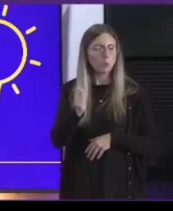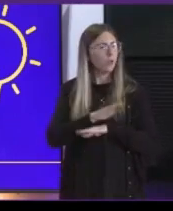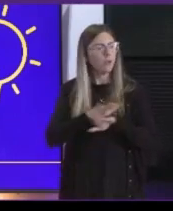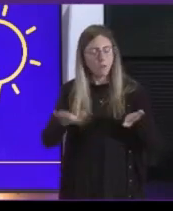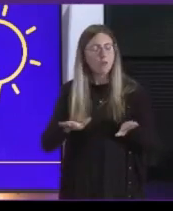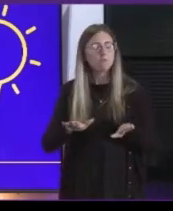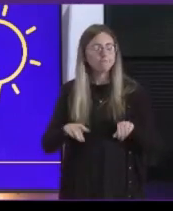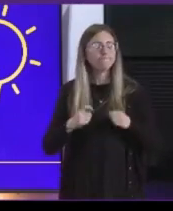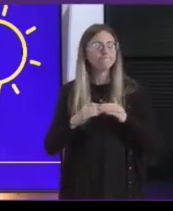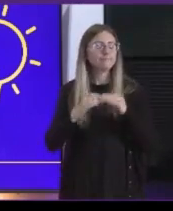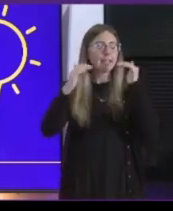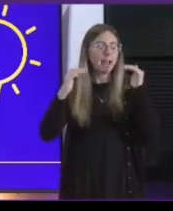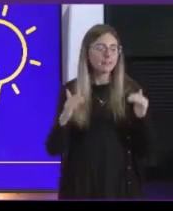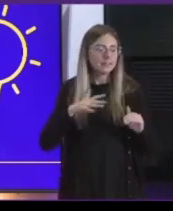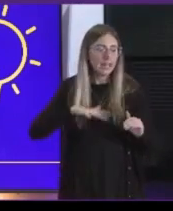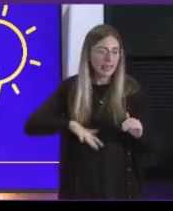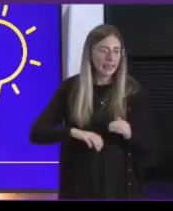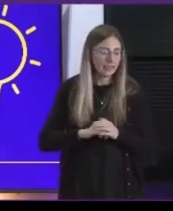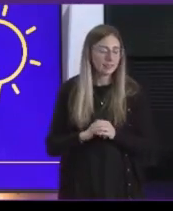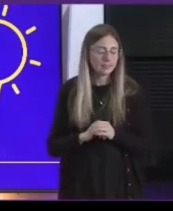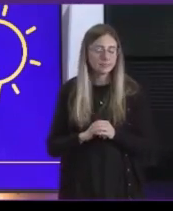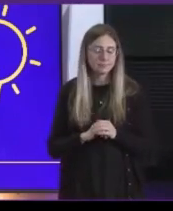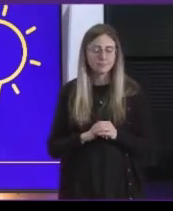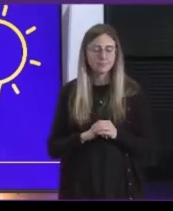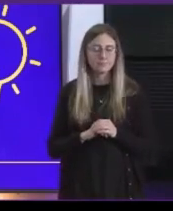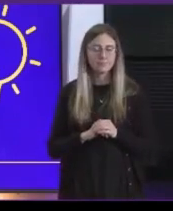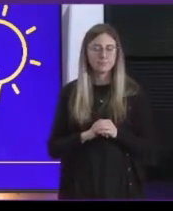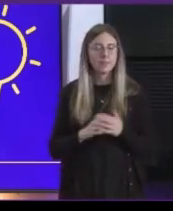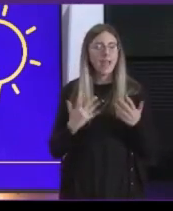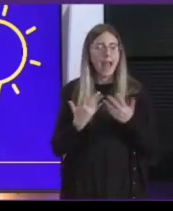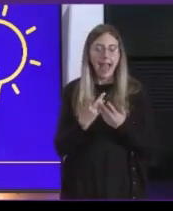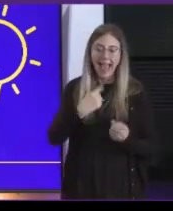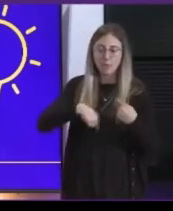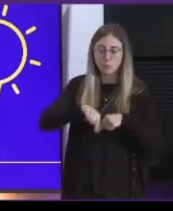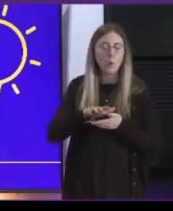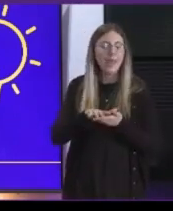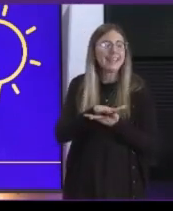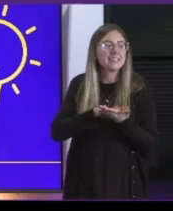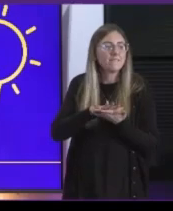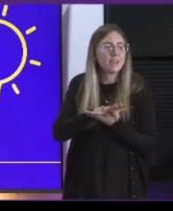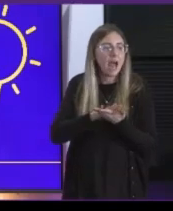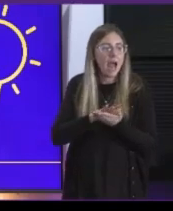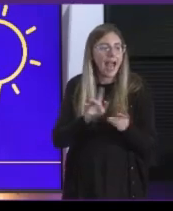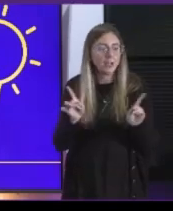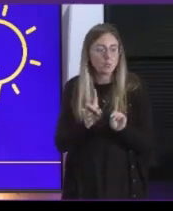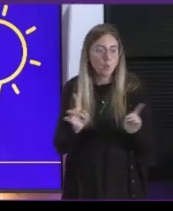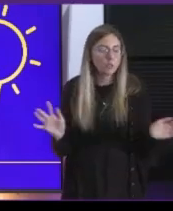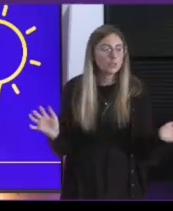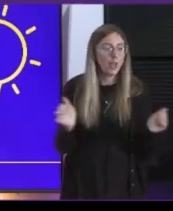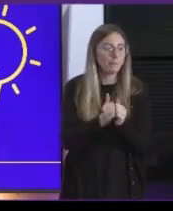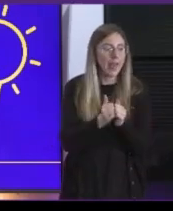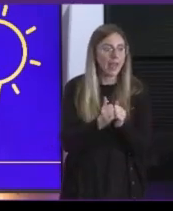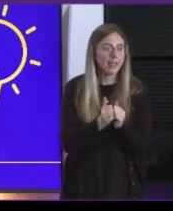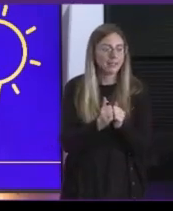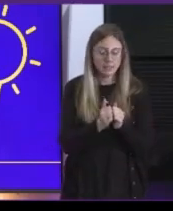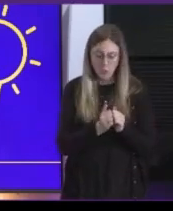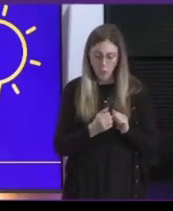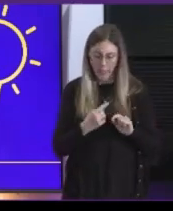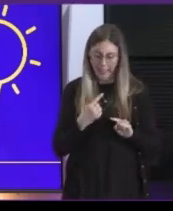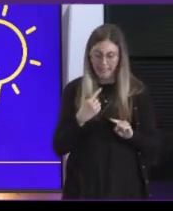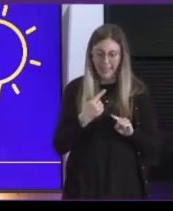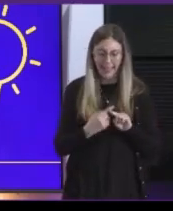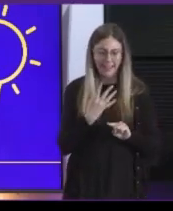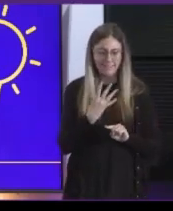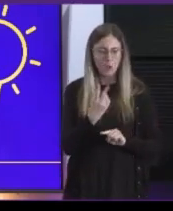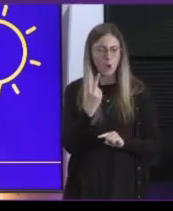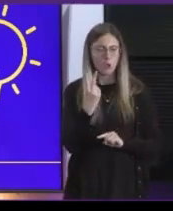standards. How do we define what is compliant with WCAG 2.1? Because